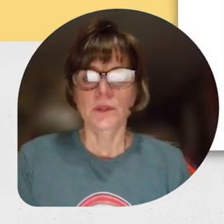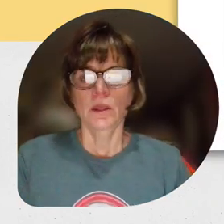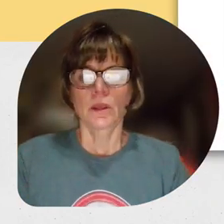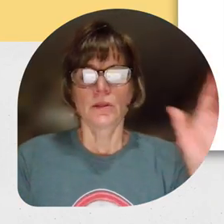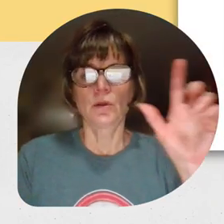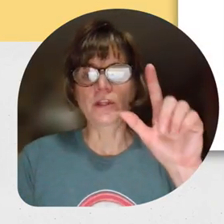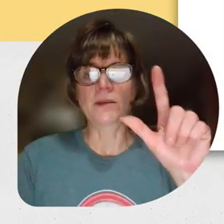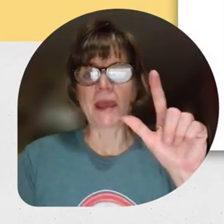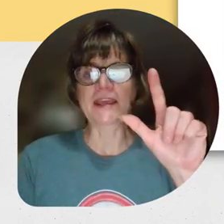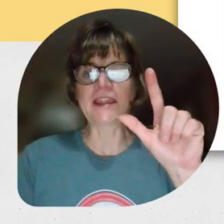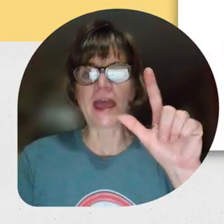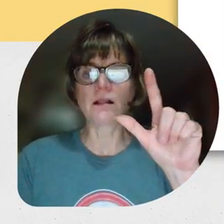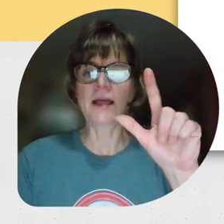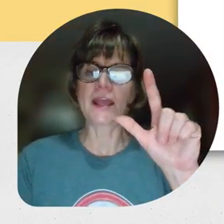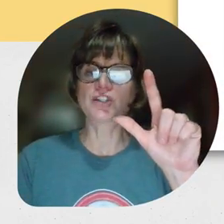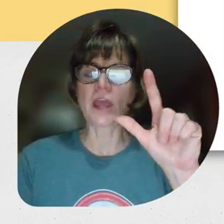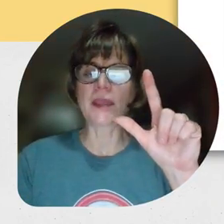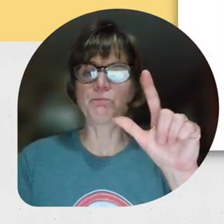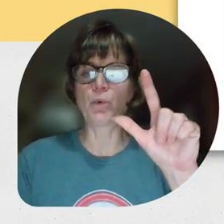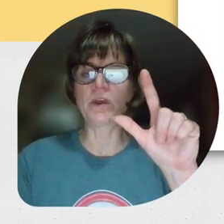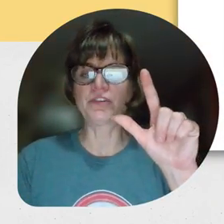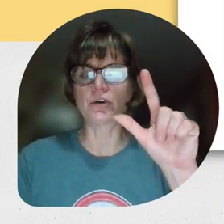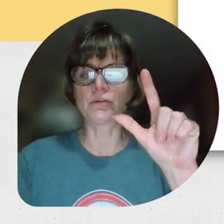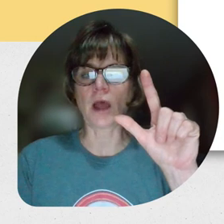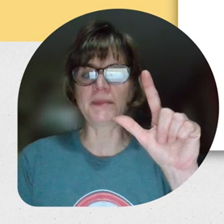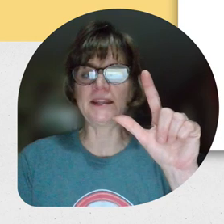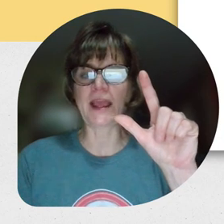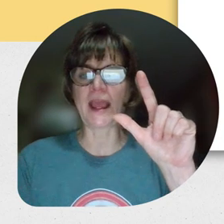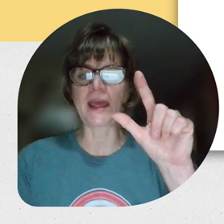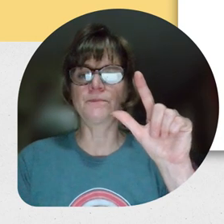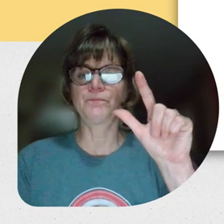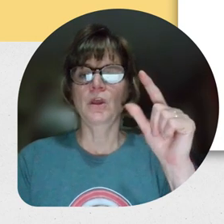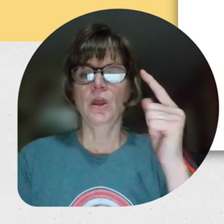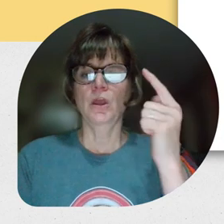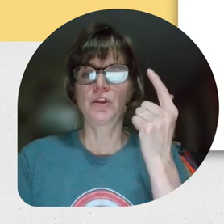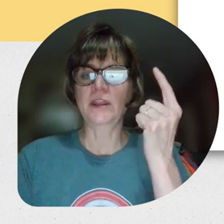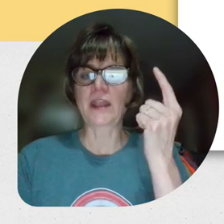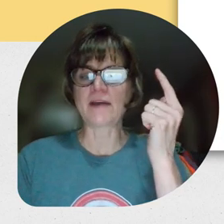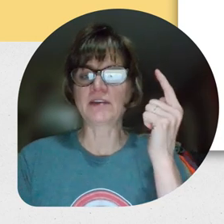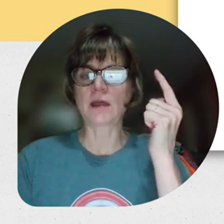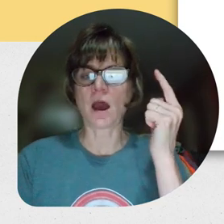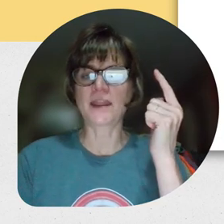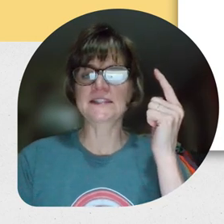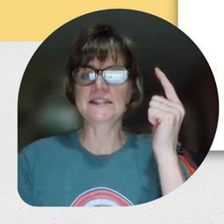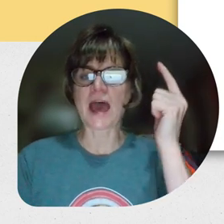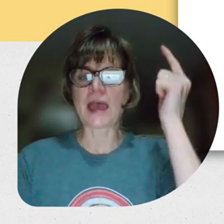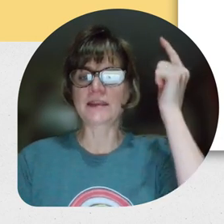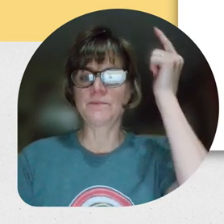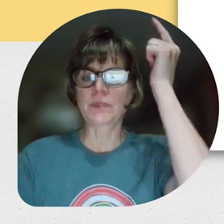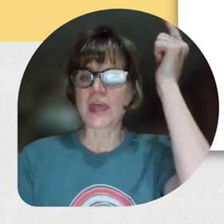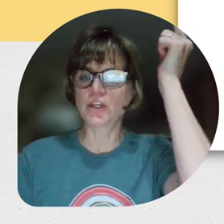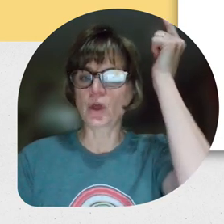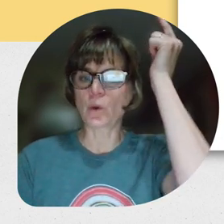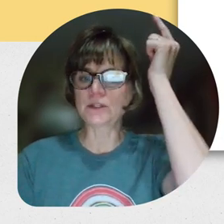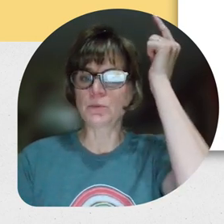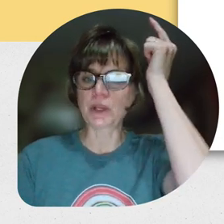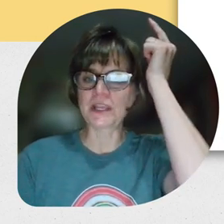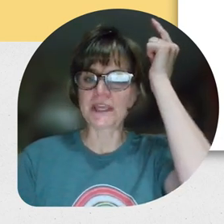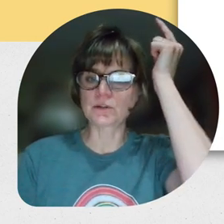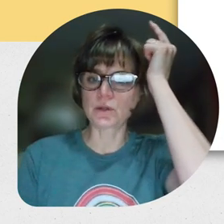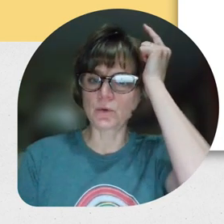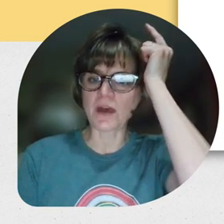Lettuce. You're going to make an L hand shape with your dominant hand. You're going to have it on its side, and you're going